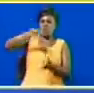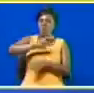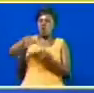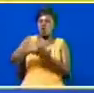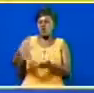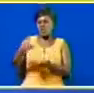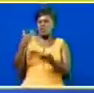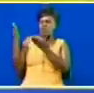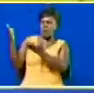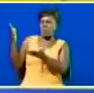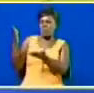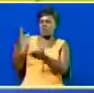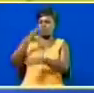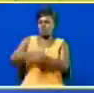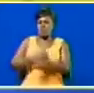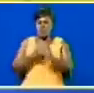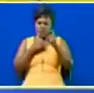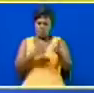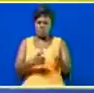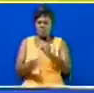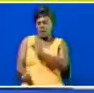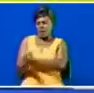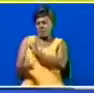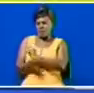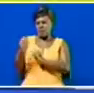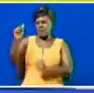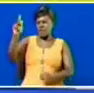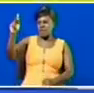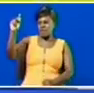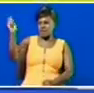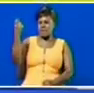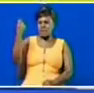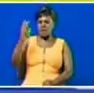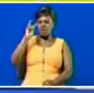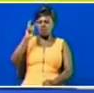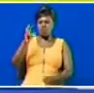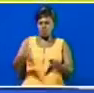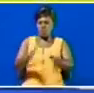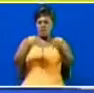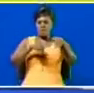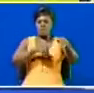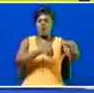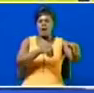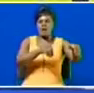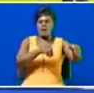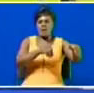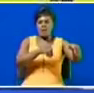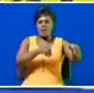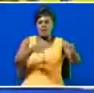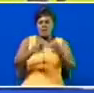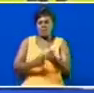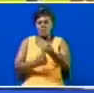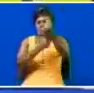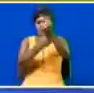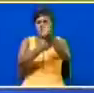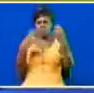provide here a champion. So we will advise Athletics Kenya to see the way forward in advancing and supporting